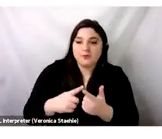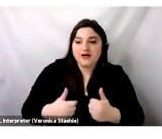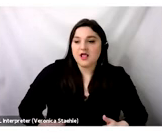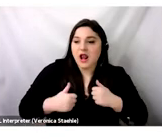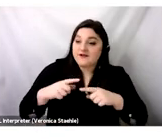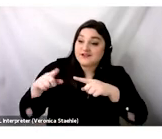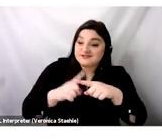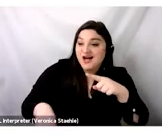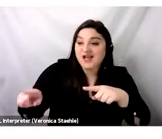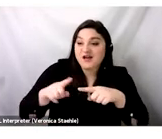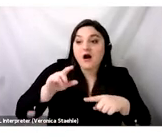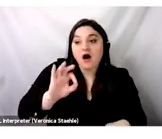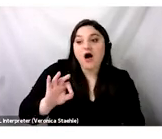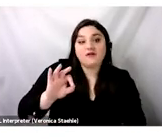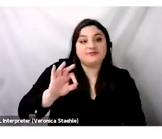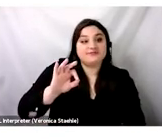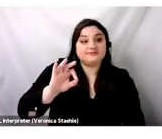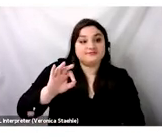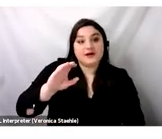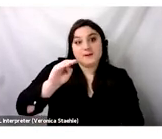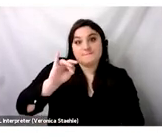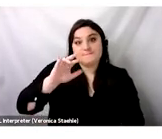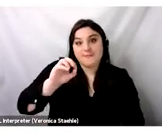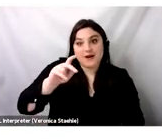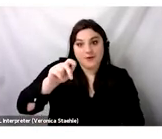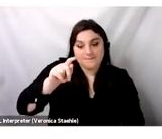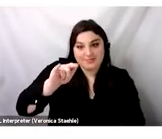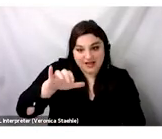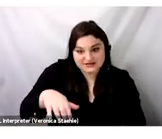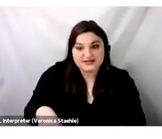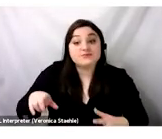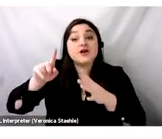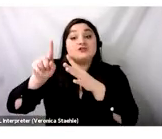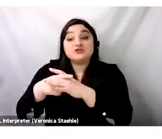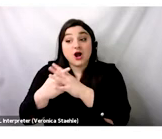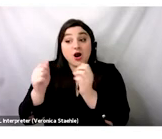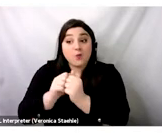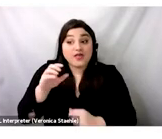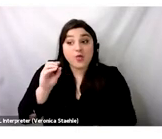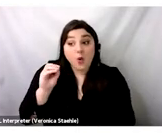overview, it starts at the oil well or the natural gas well. It gets